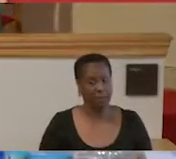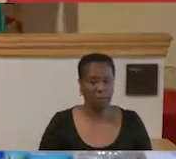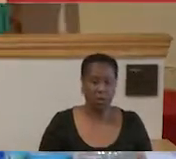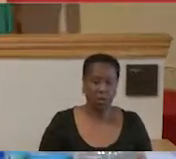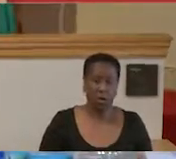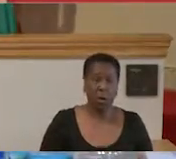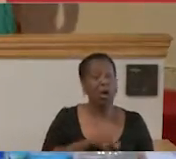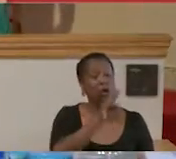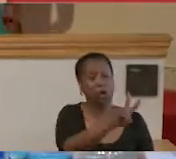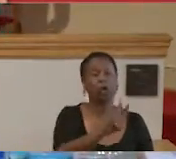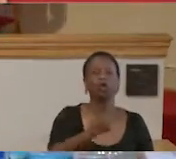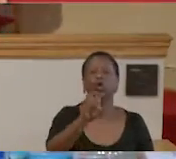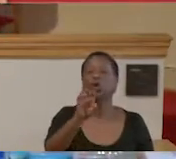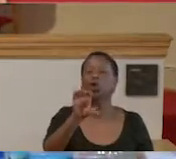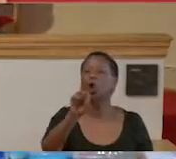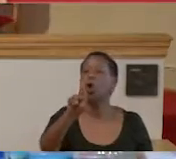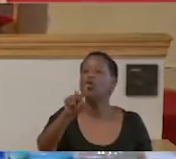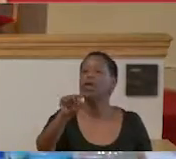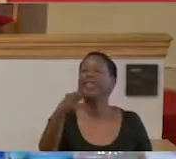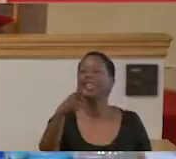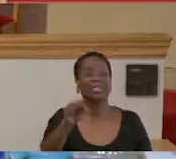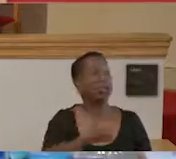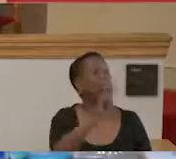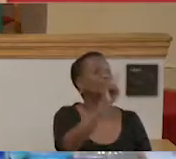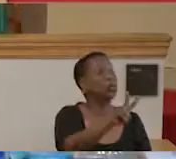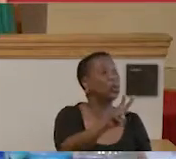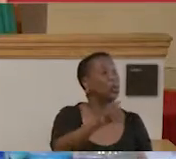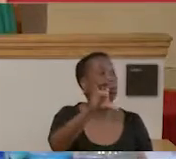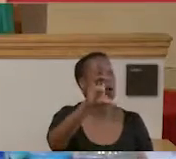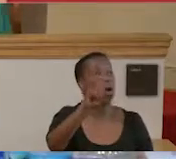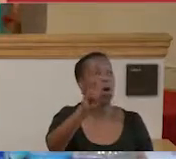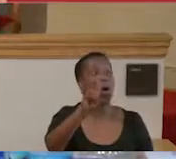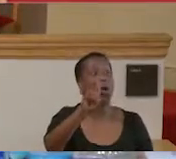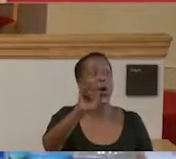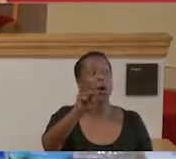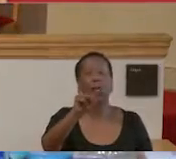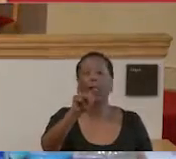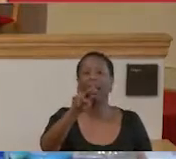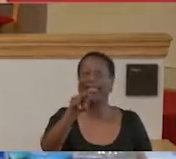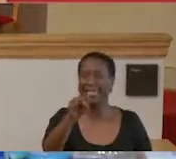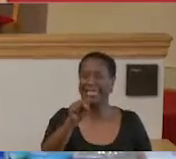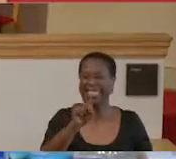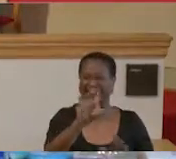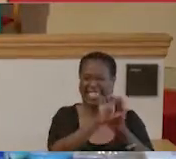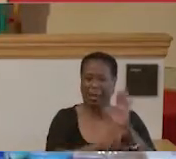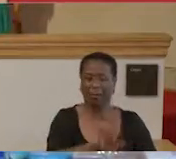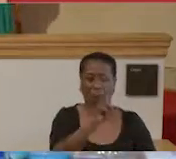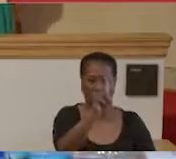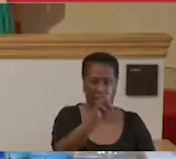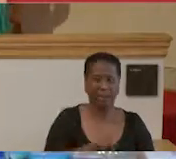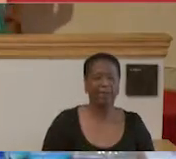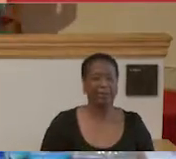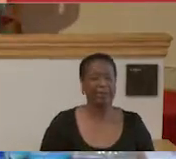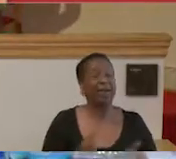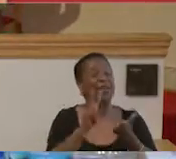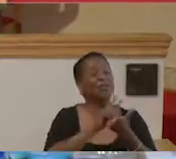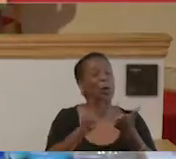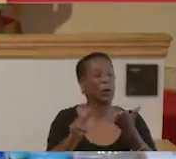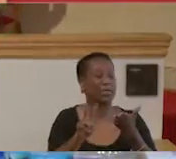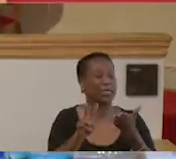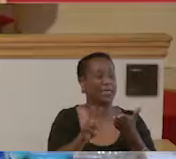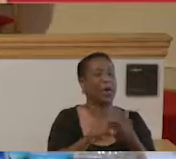To 2 Corinthians, 2 Corinthians, chapter 1, verses